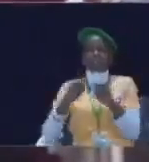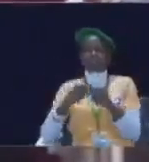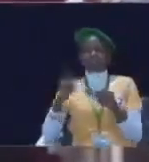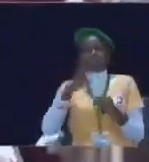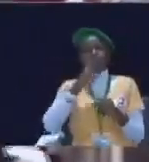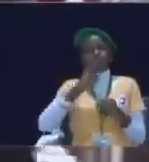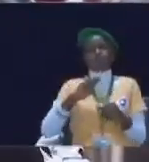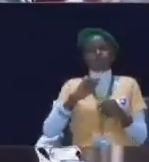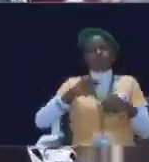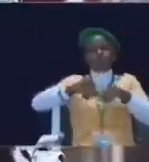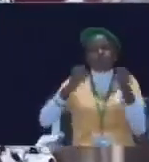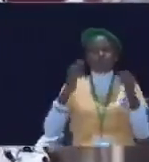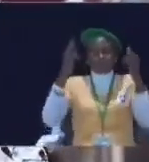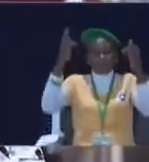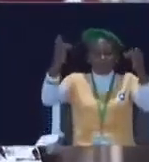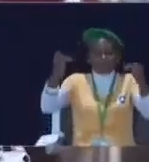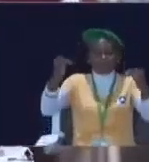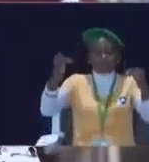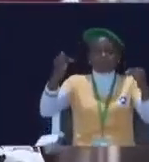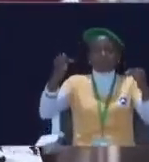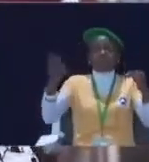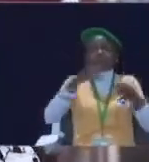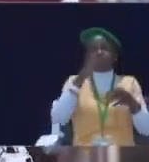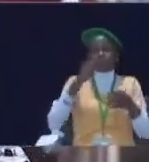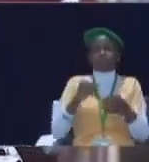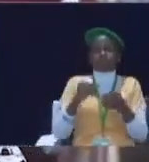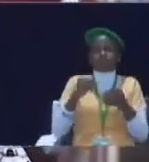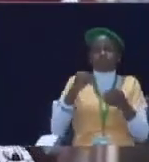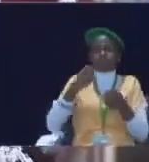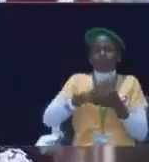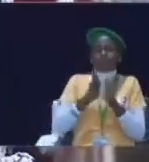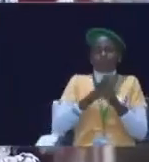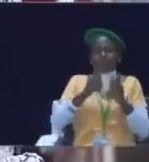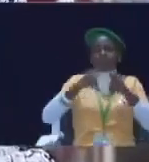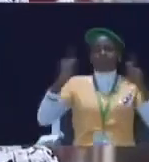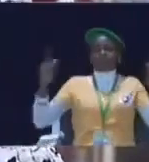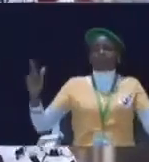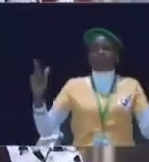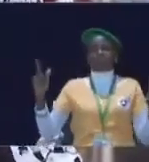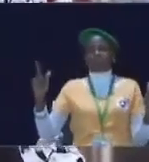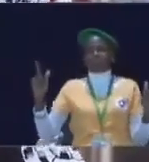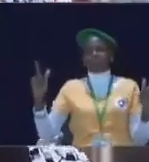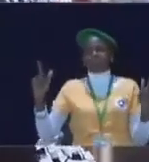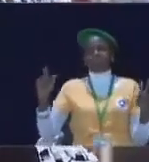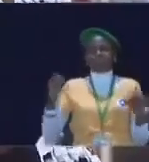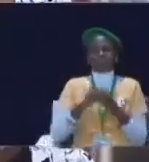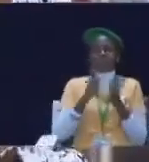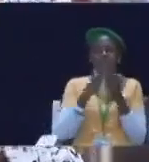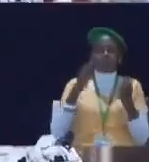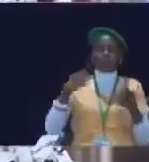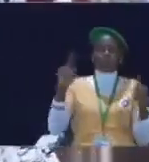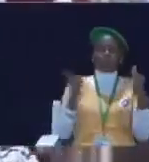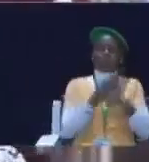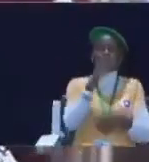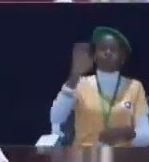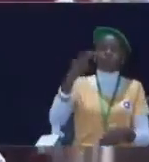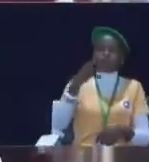you should break forth, you should embiggen. In the book of